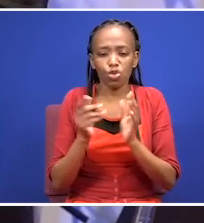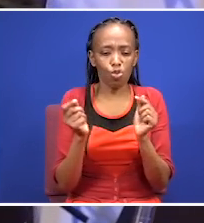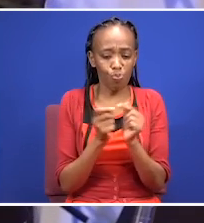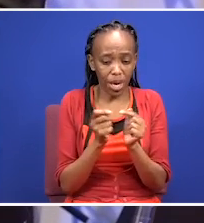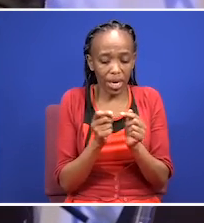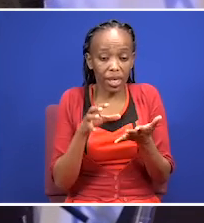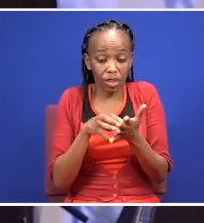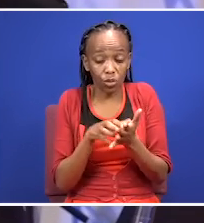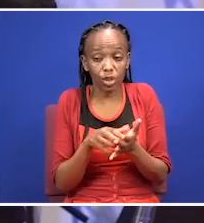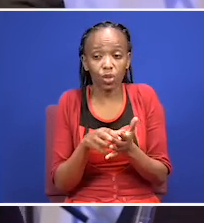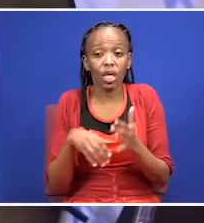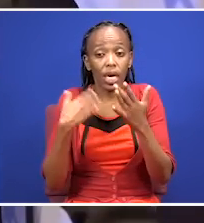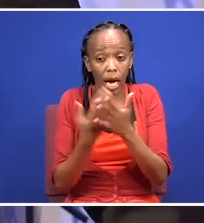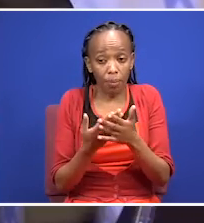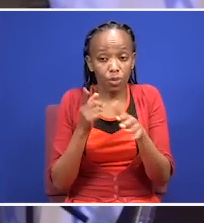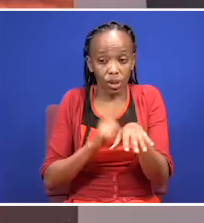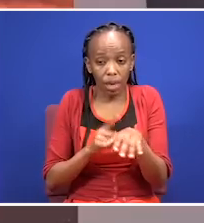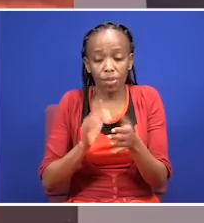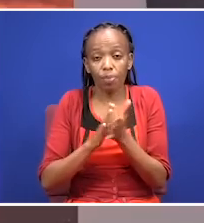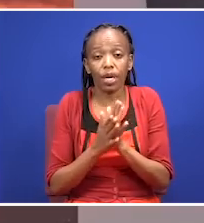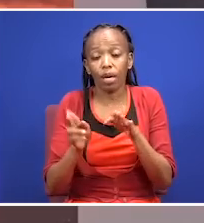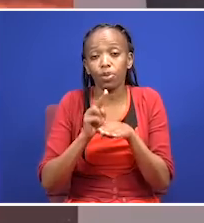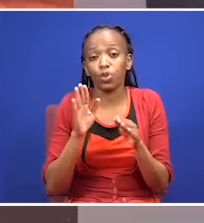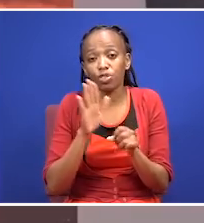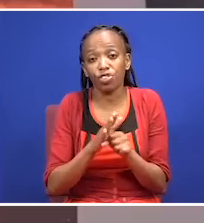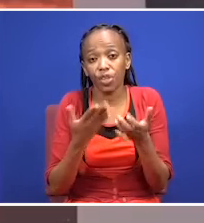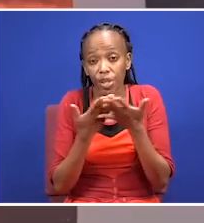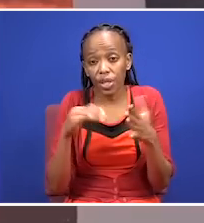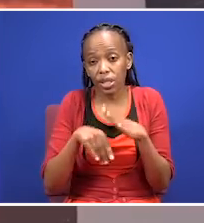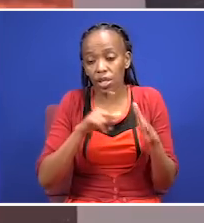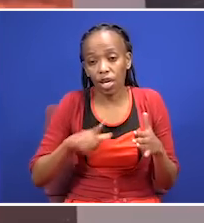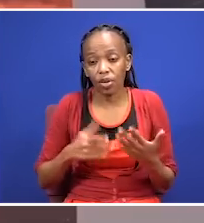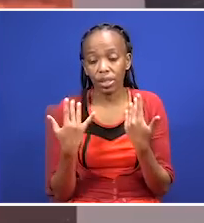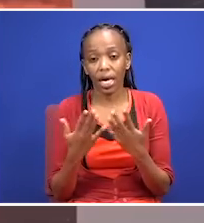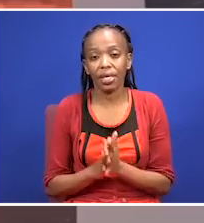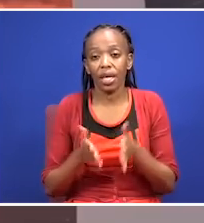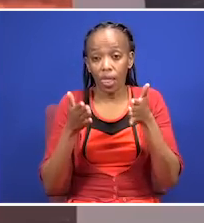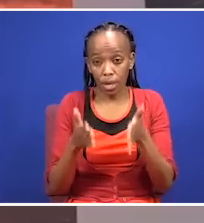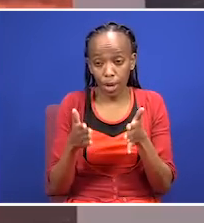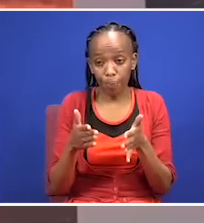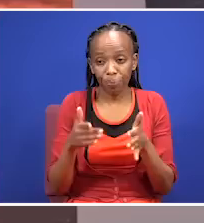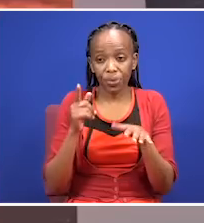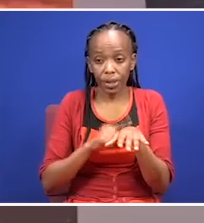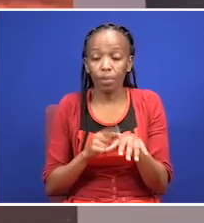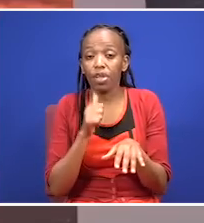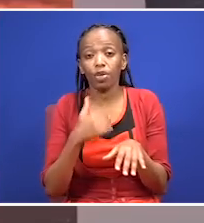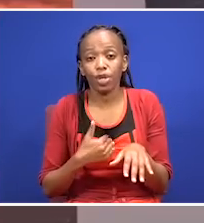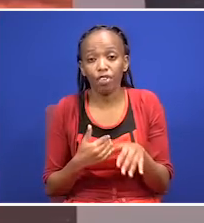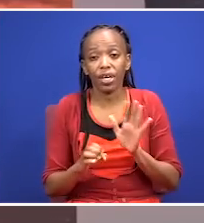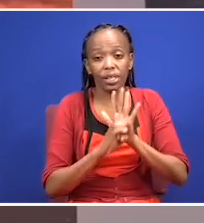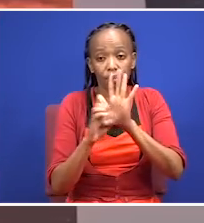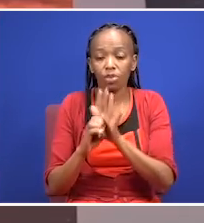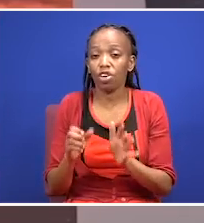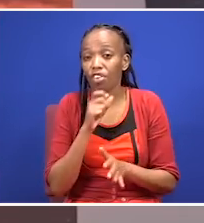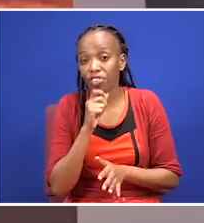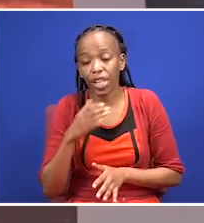situations to the extent that they become useful vessels in the lord's hands and therefore whereas they don't have those examples of